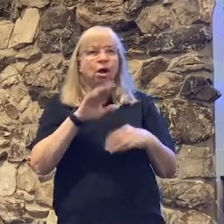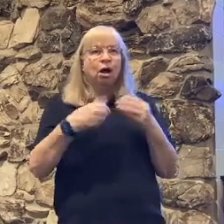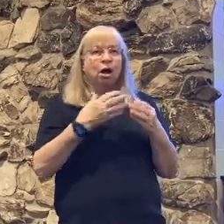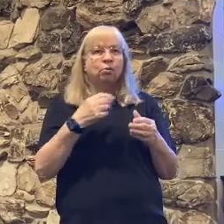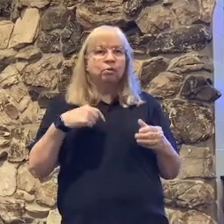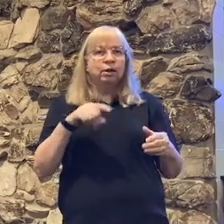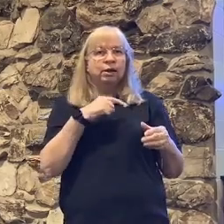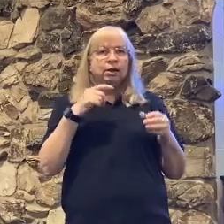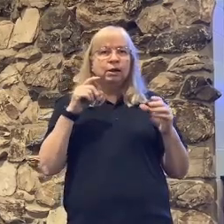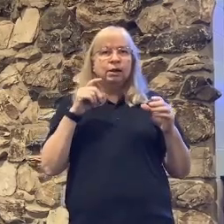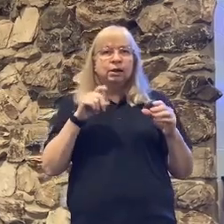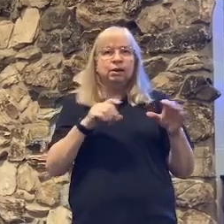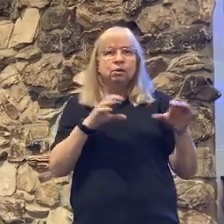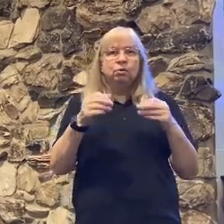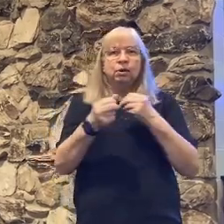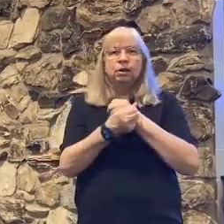neighbor.